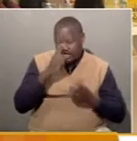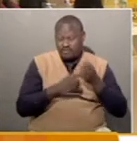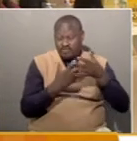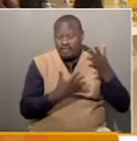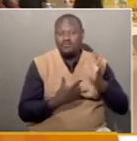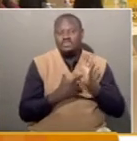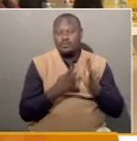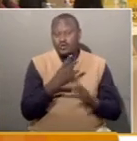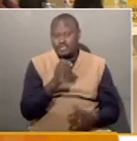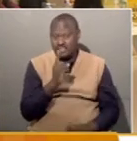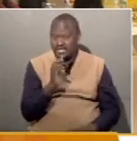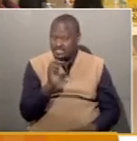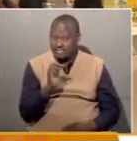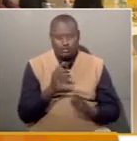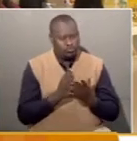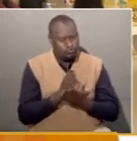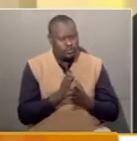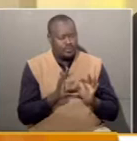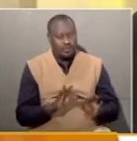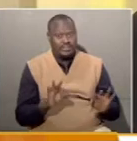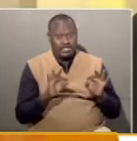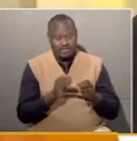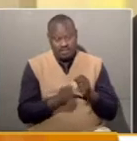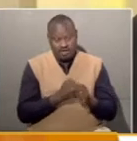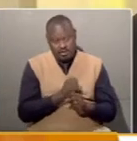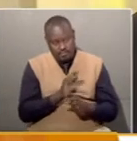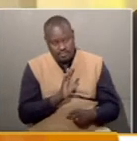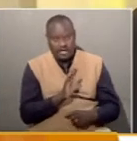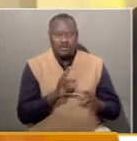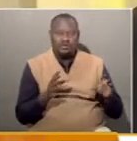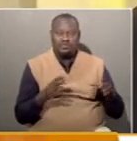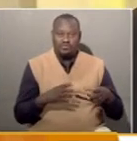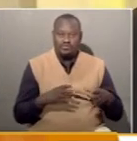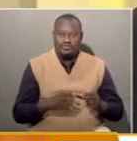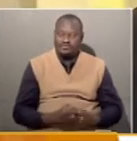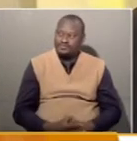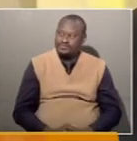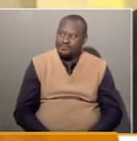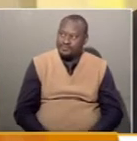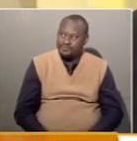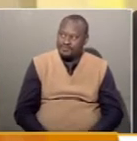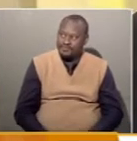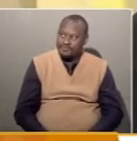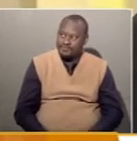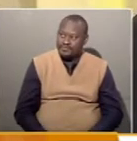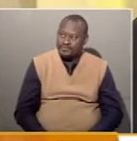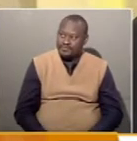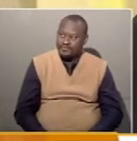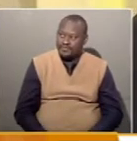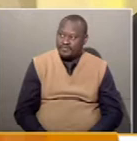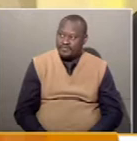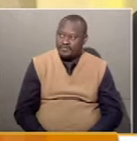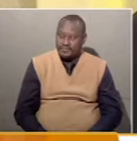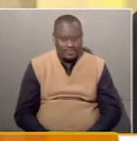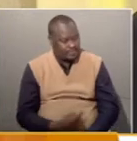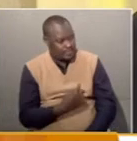2018 is a historical year for the group. First of all, let me convey my deep sense of gratitude to